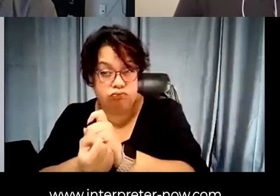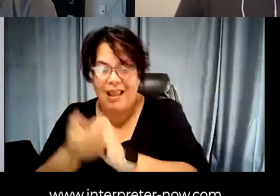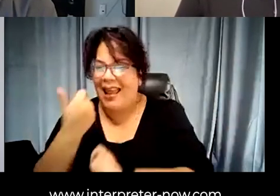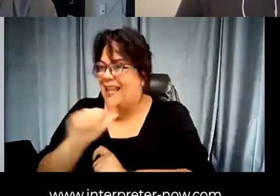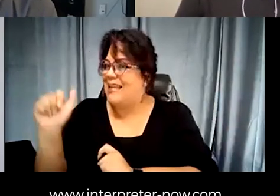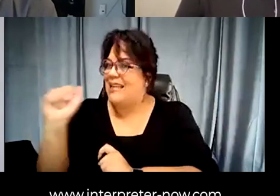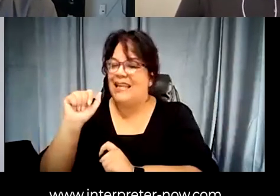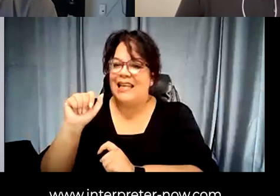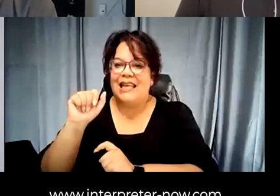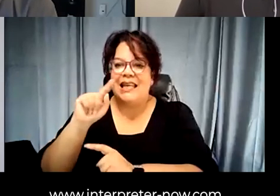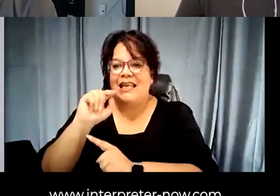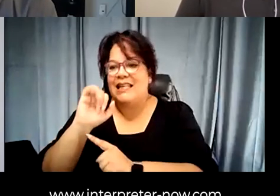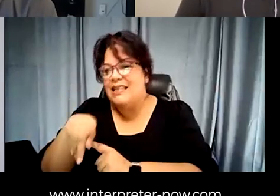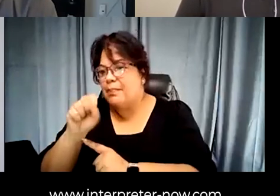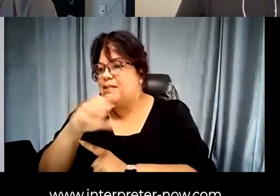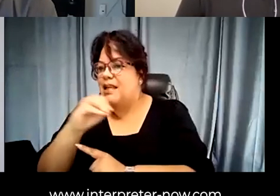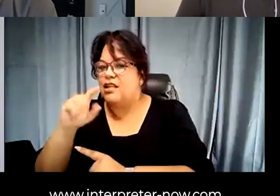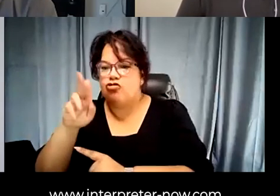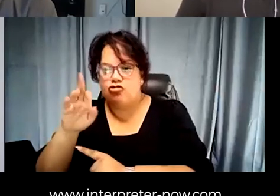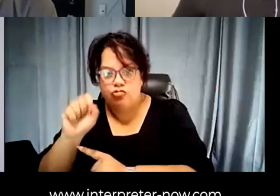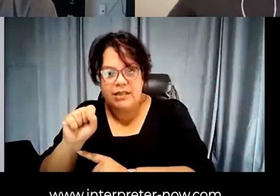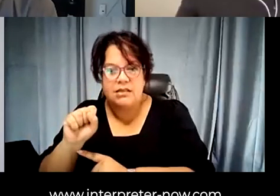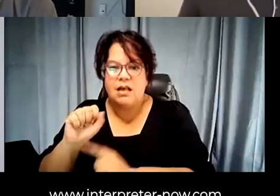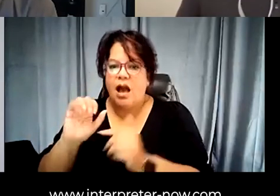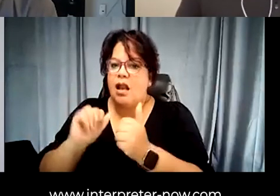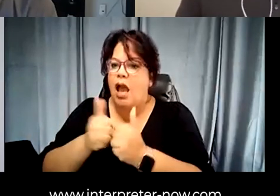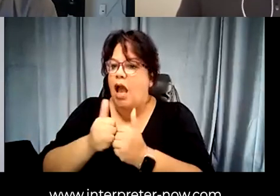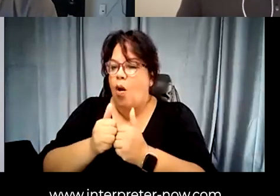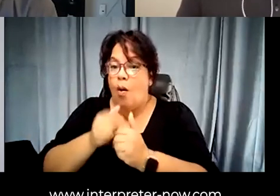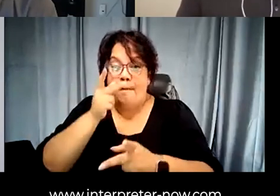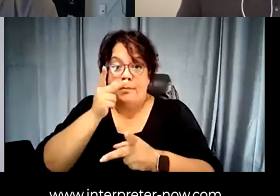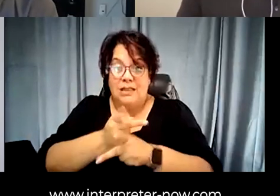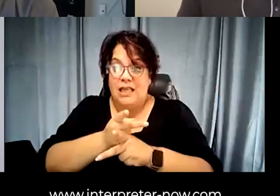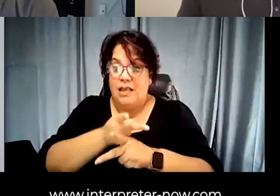on keeping people involved when they're happening?